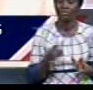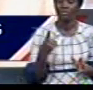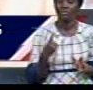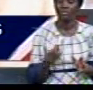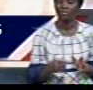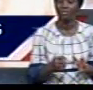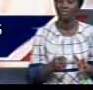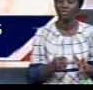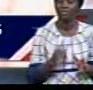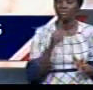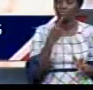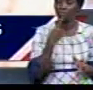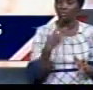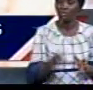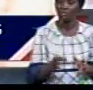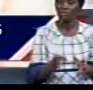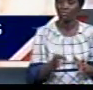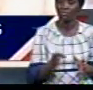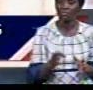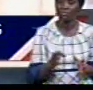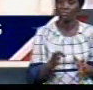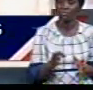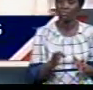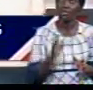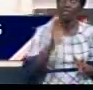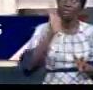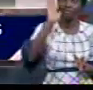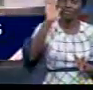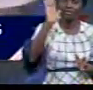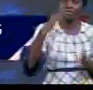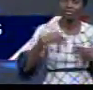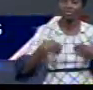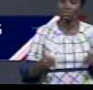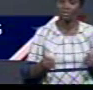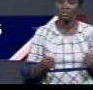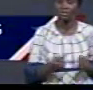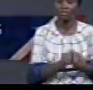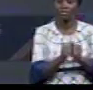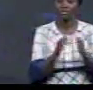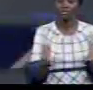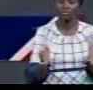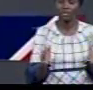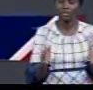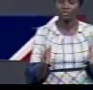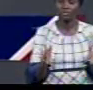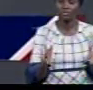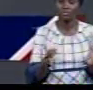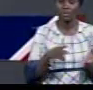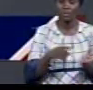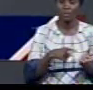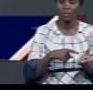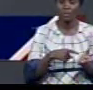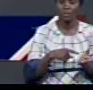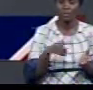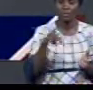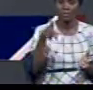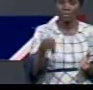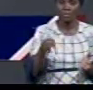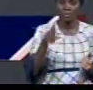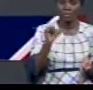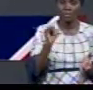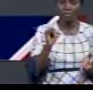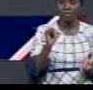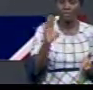price. We're looking at Matthew chapter 14, verse 36. Matthew 14,